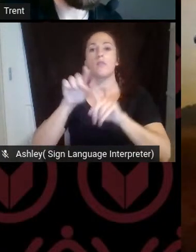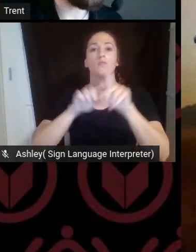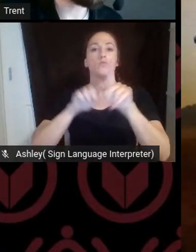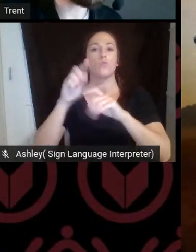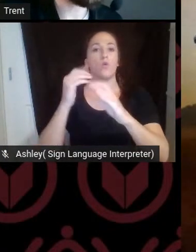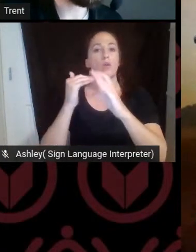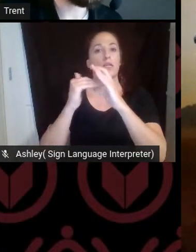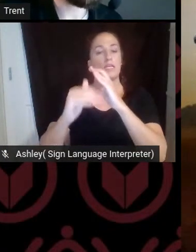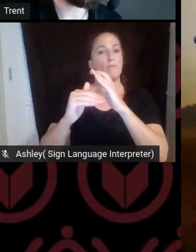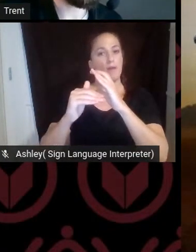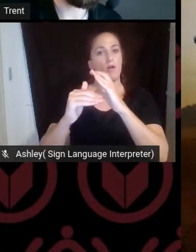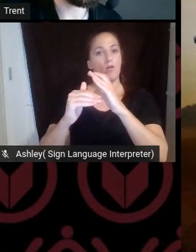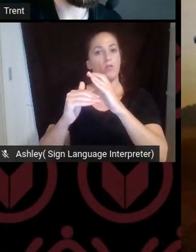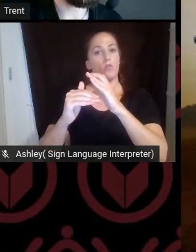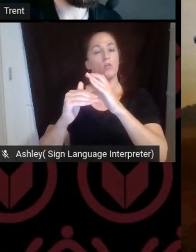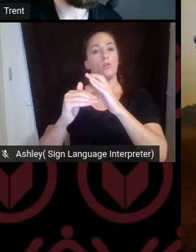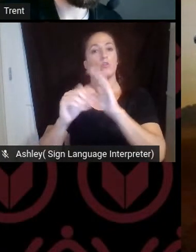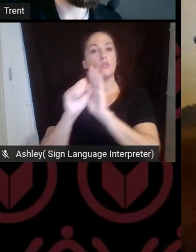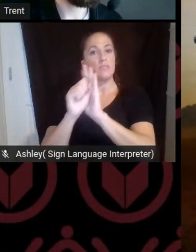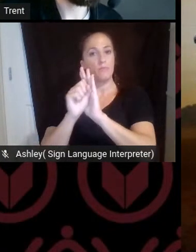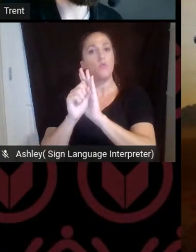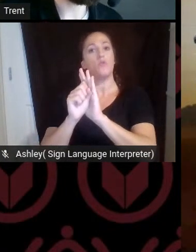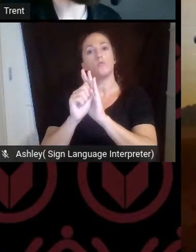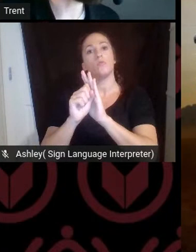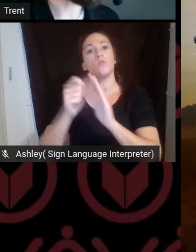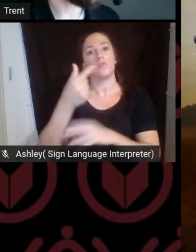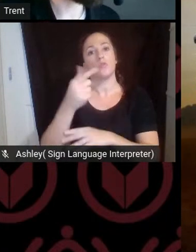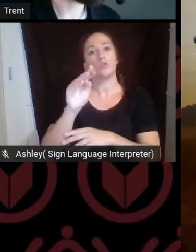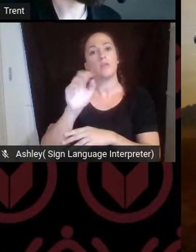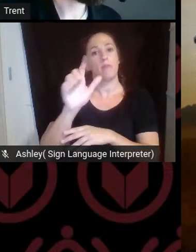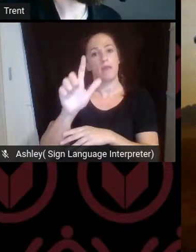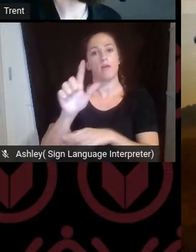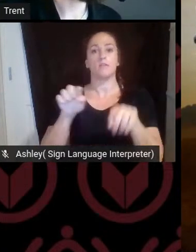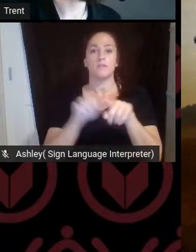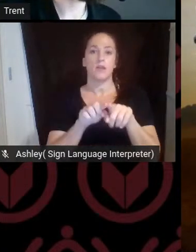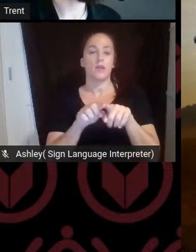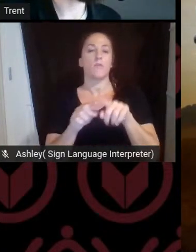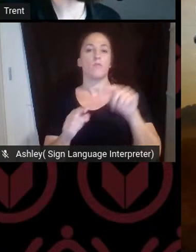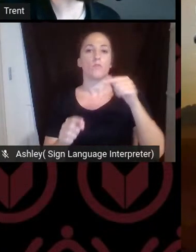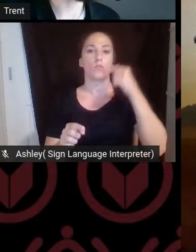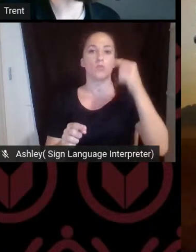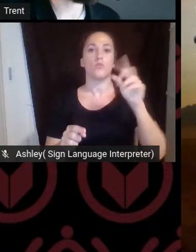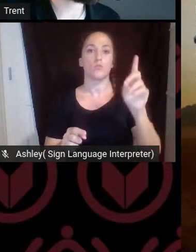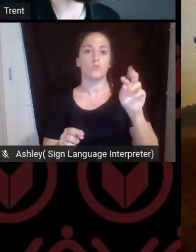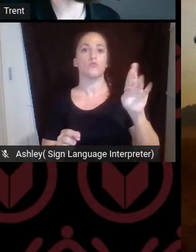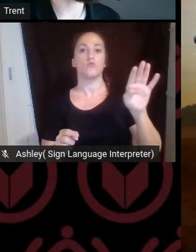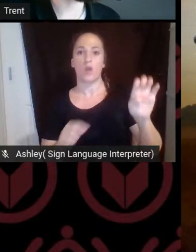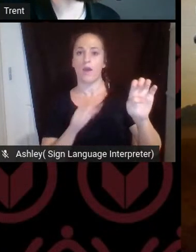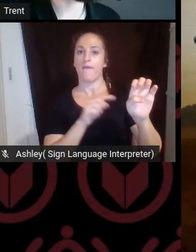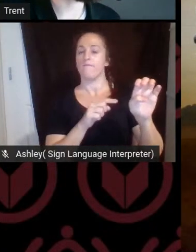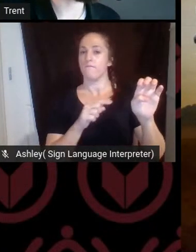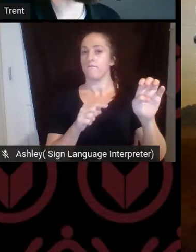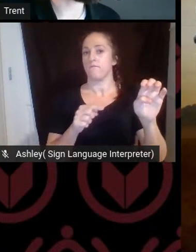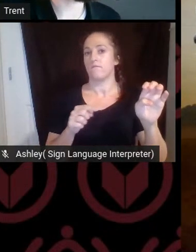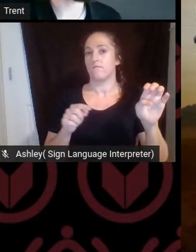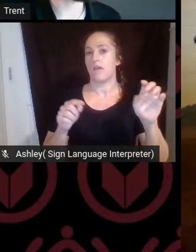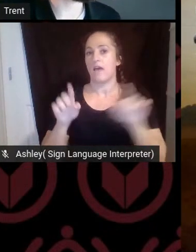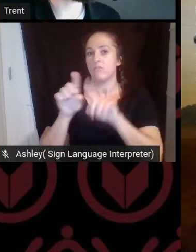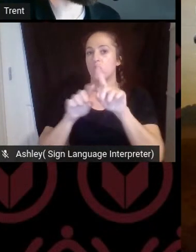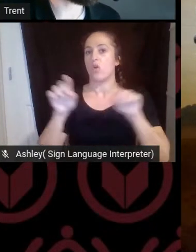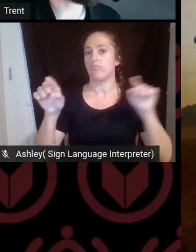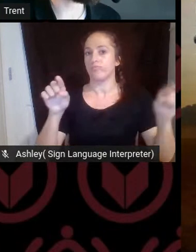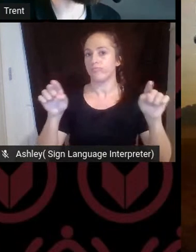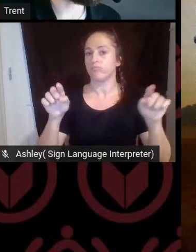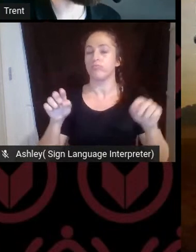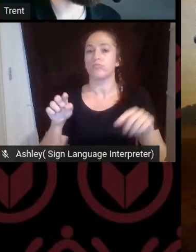in Gmail, just there like there is in Google Drive, that you can click on the